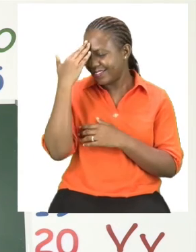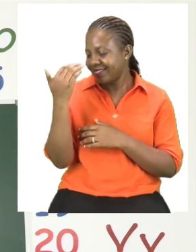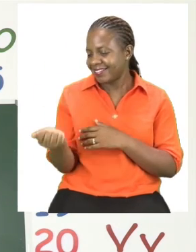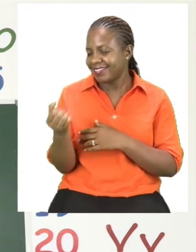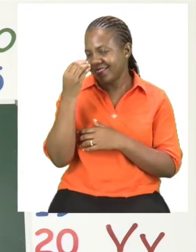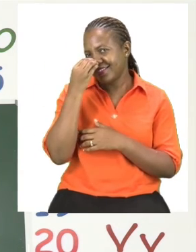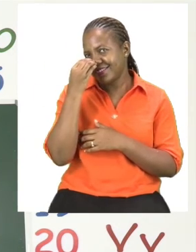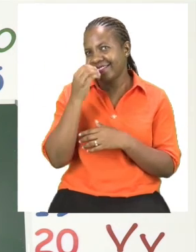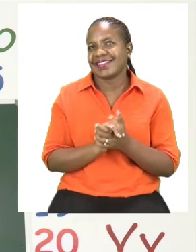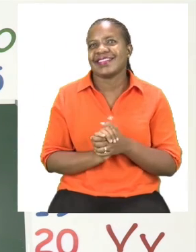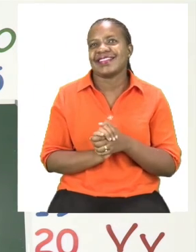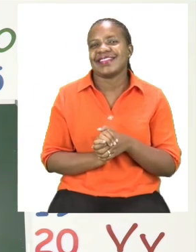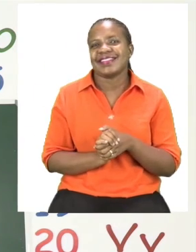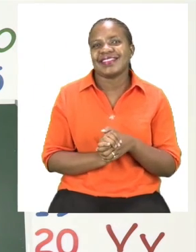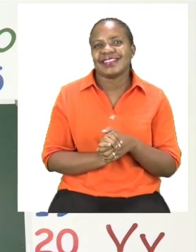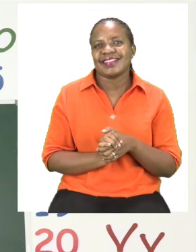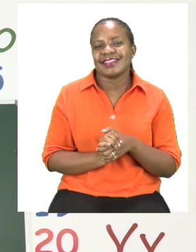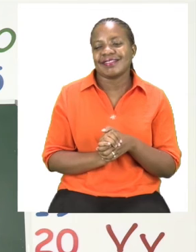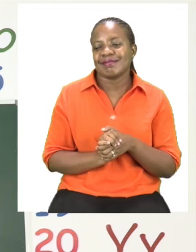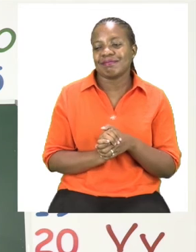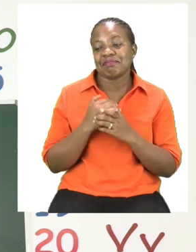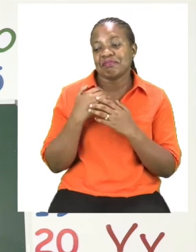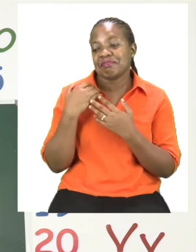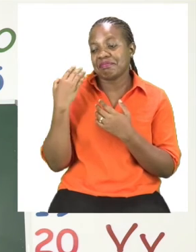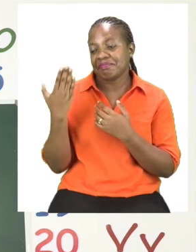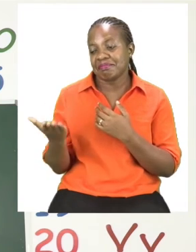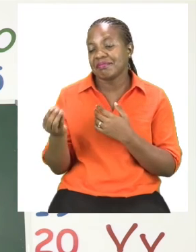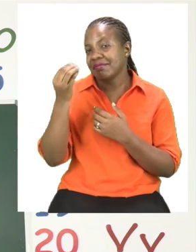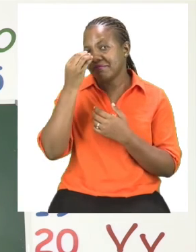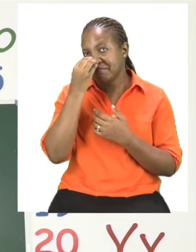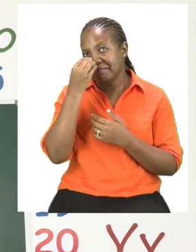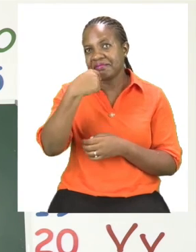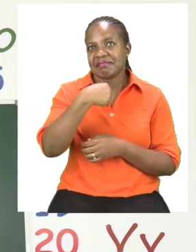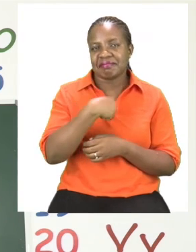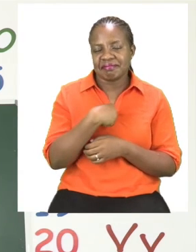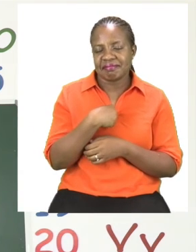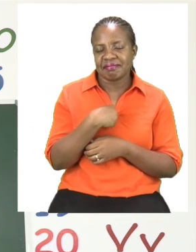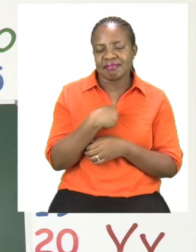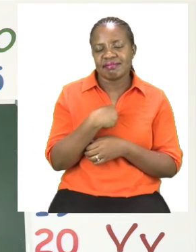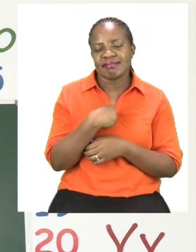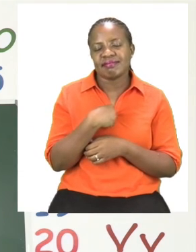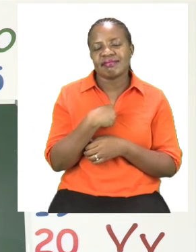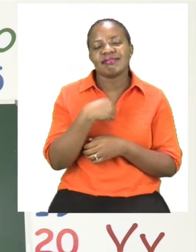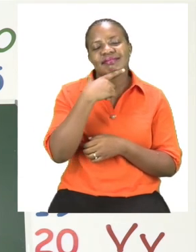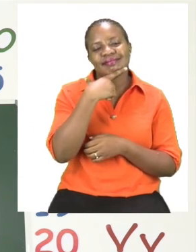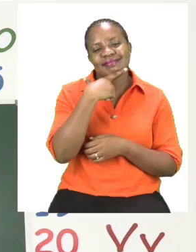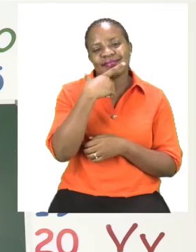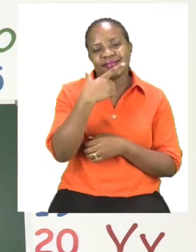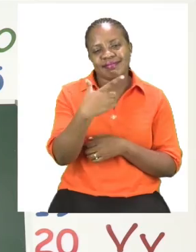Zashi. So, from Sashi and I, we would like to say thank you for joining us today